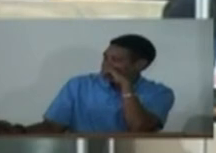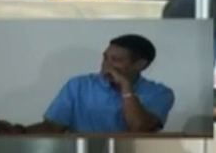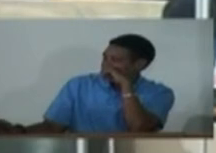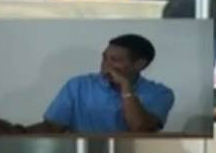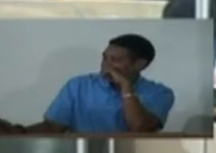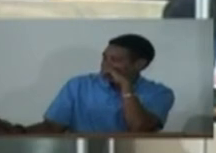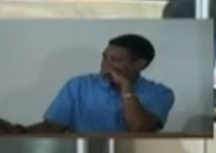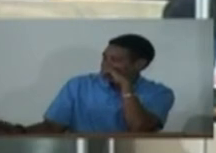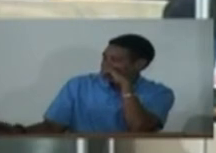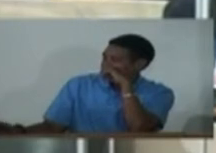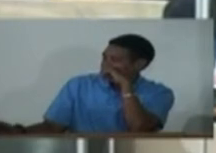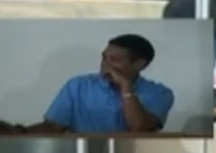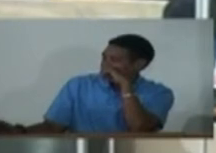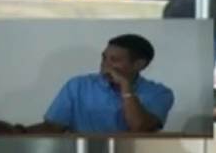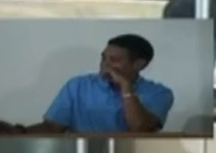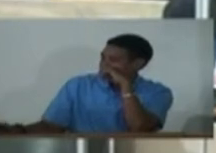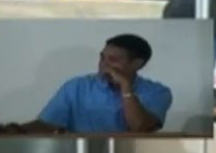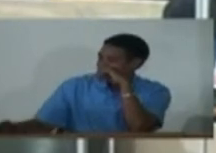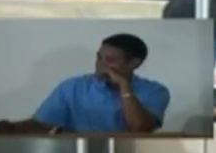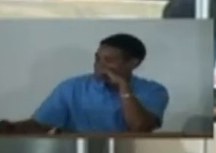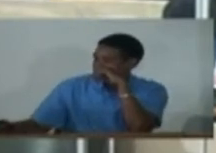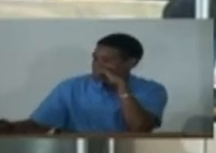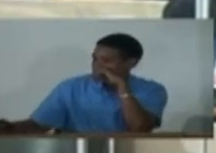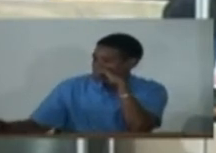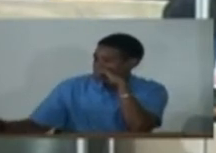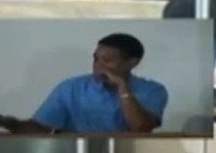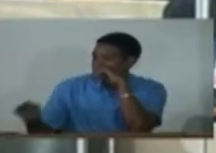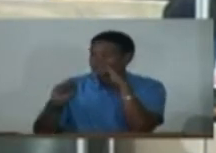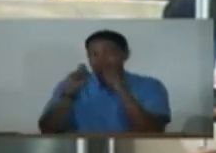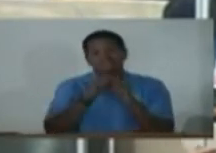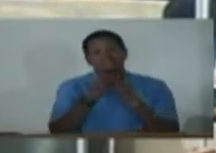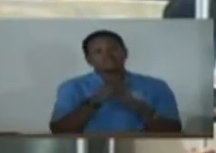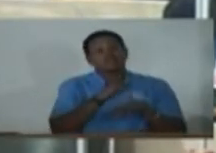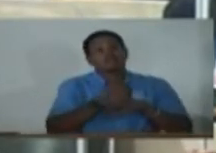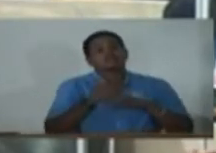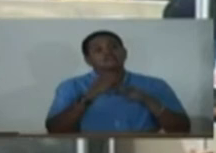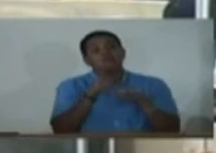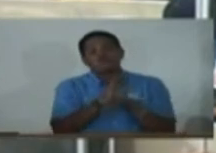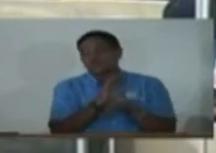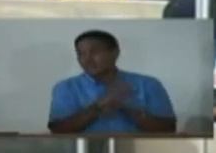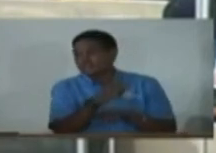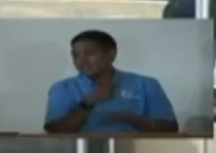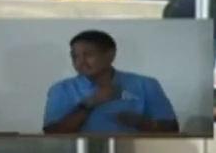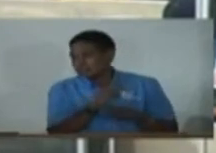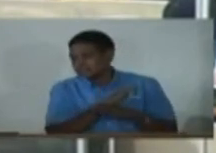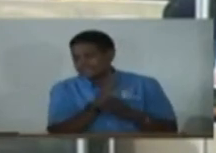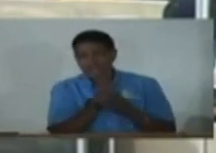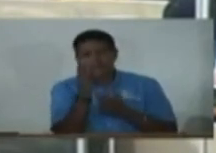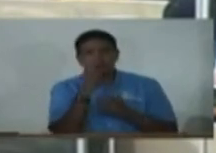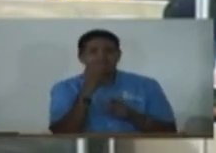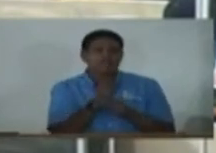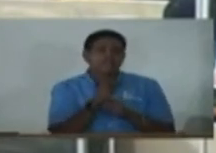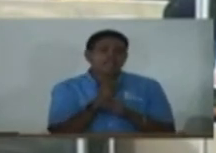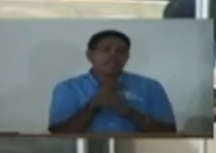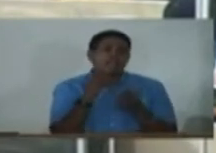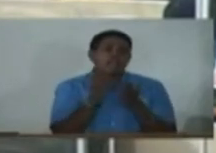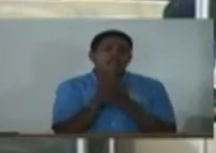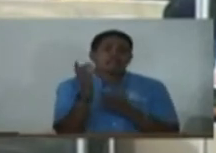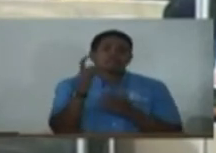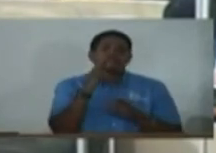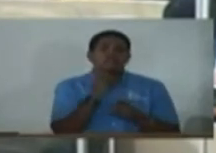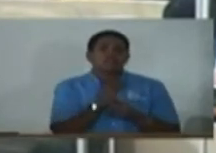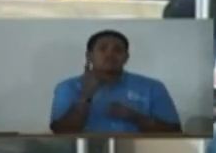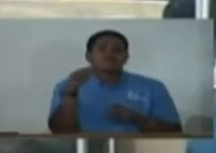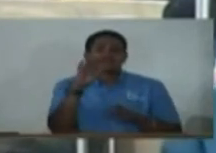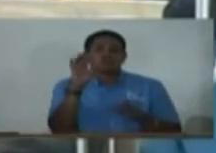know, the churches have a business element as well, and they have a care element. They have to care for their